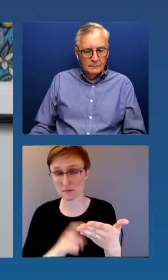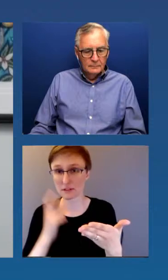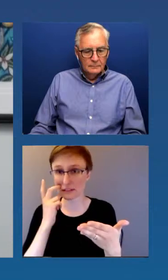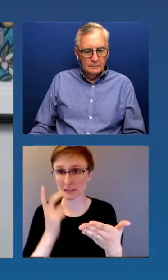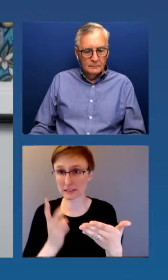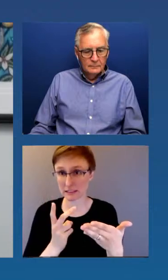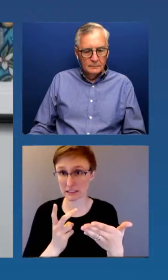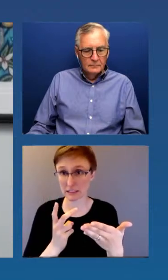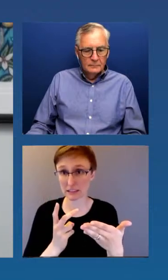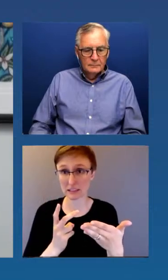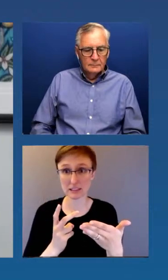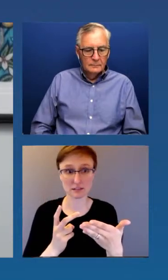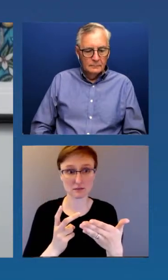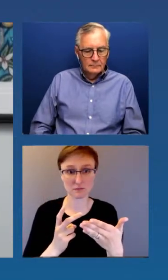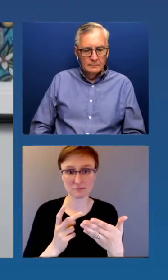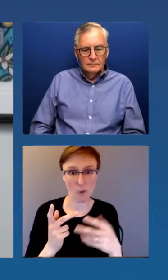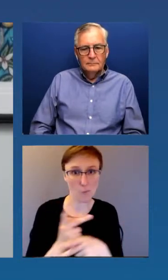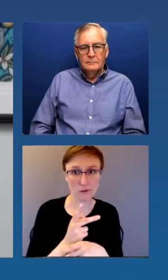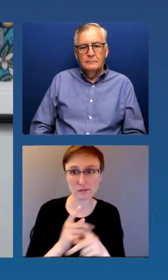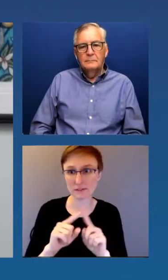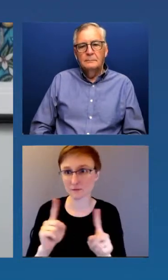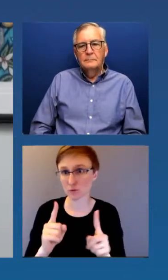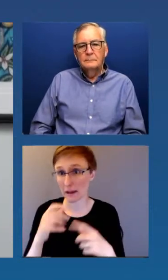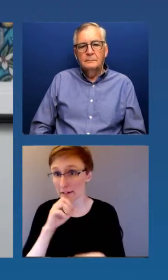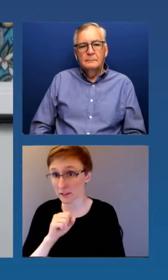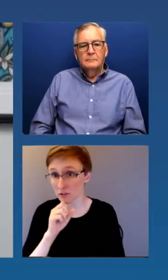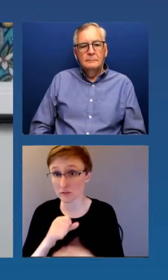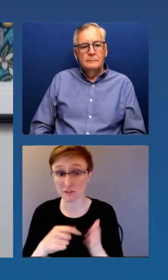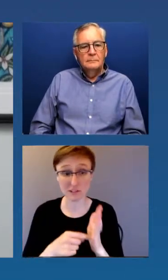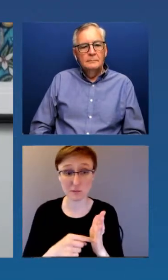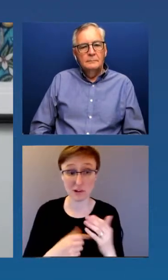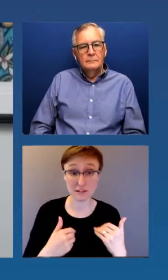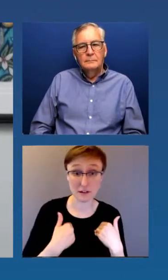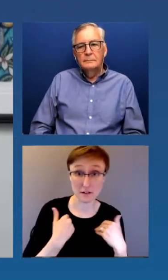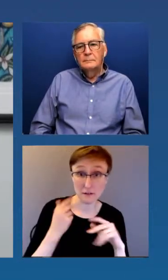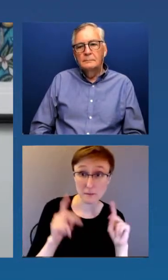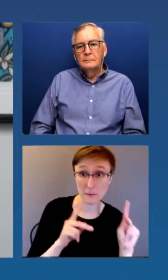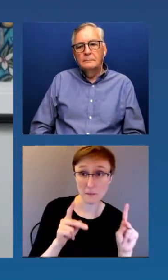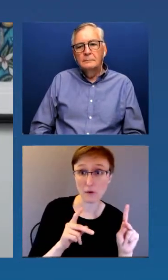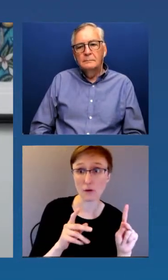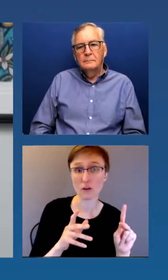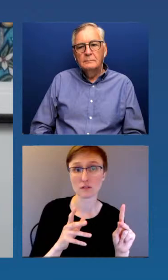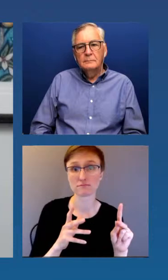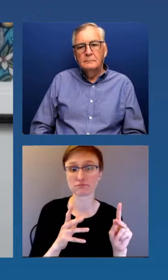is the uptake higher in the younger age groups than the older age groups? Does your data show that?